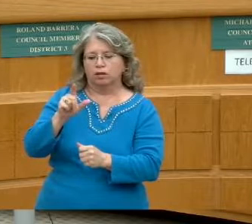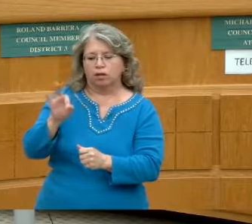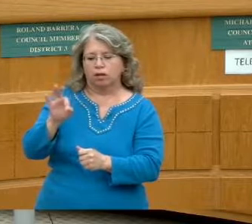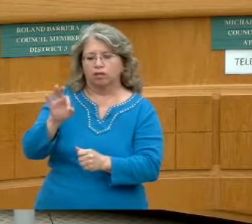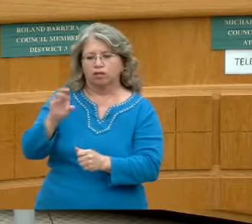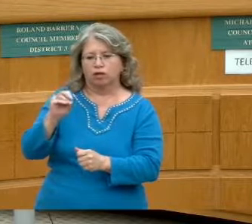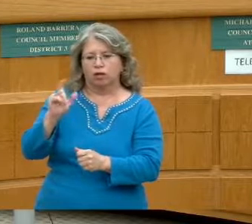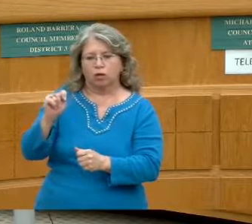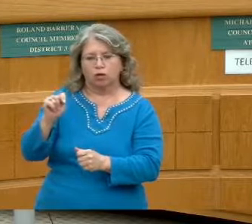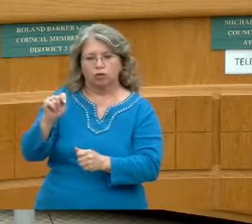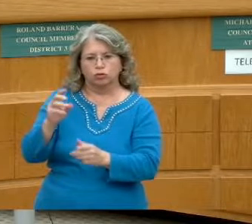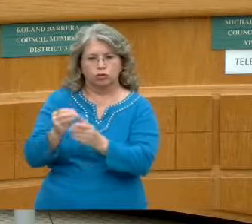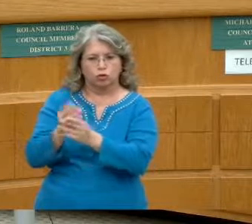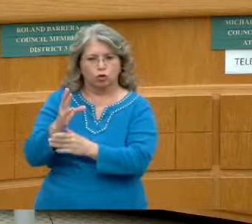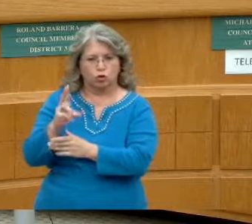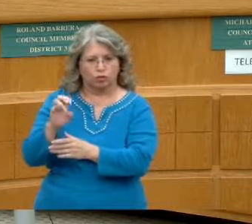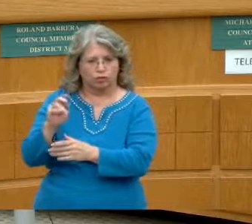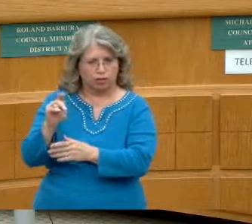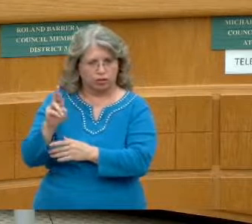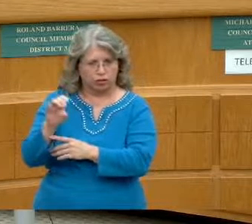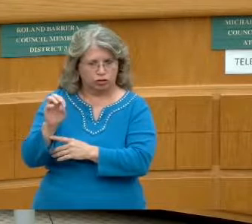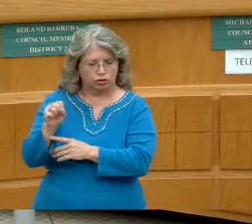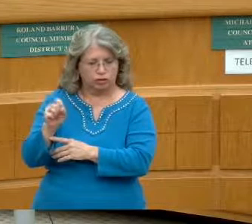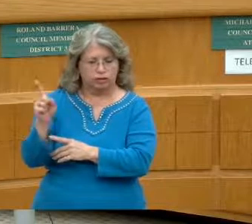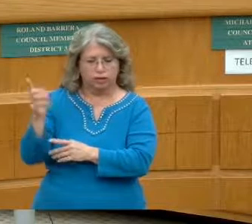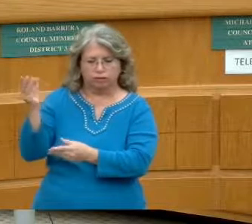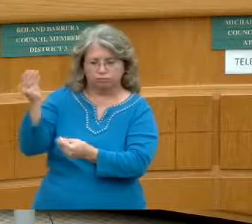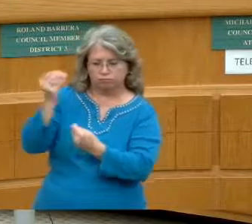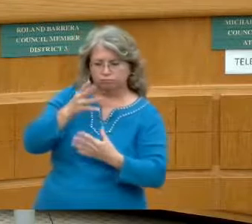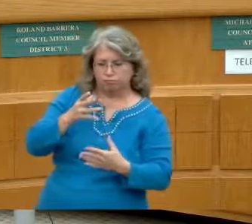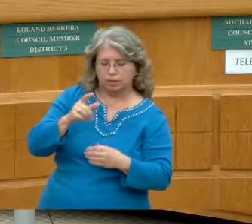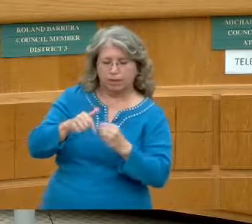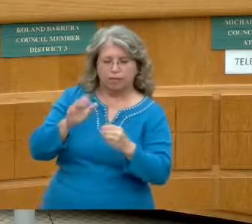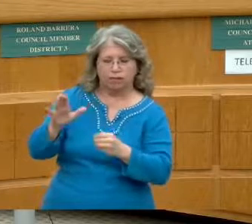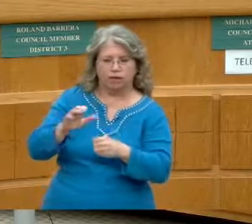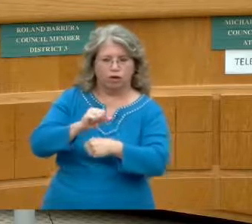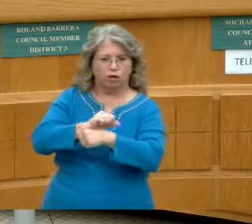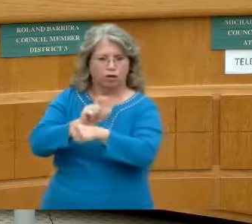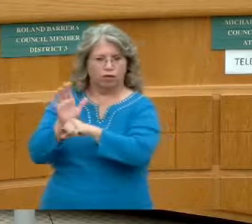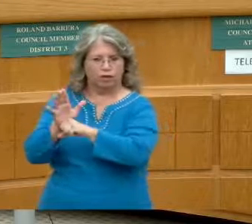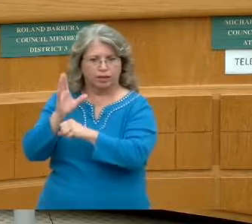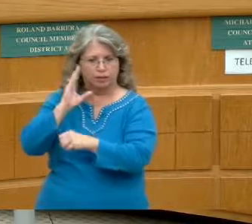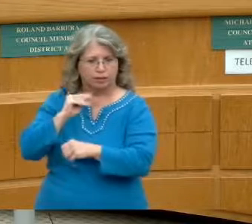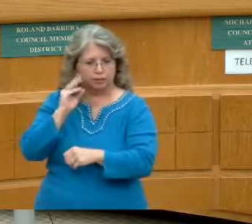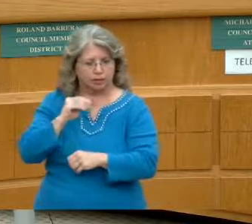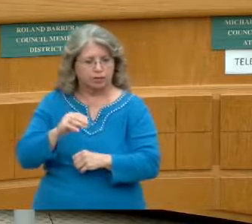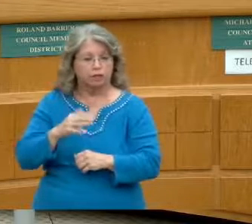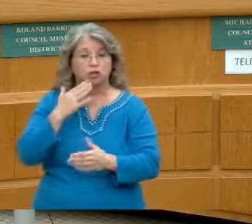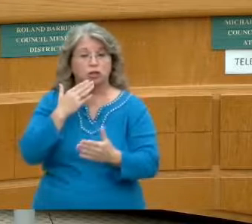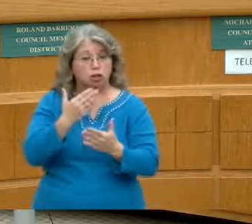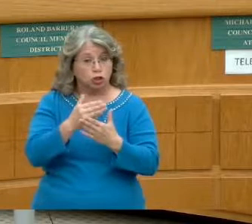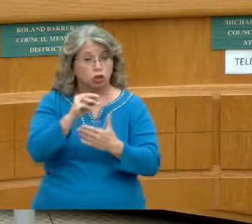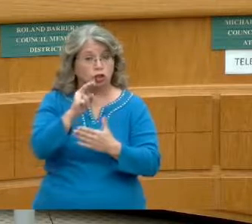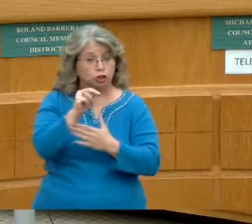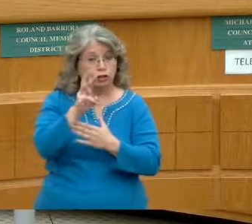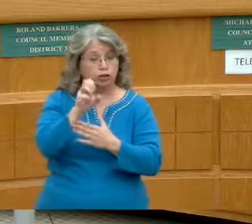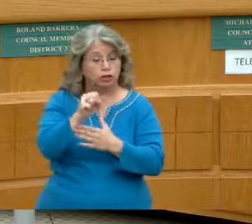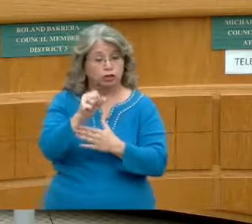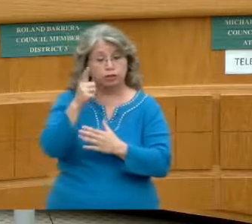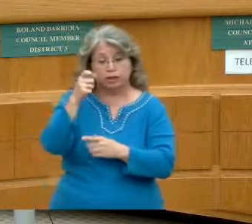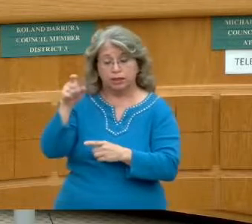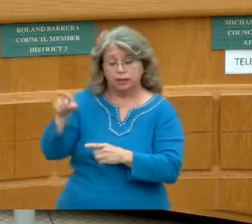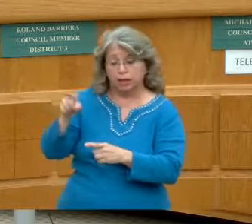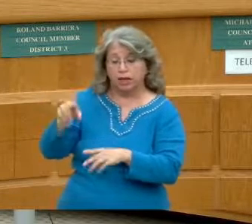bringing me up to date on kind of their COVID-19 experience. And the good news is that because they took